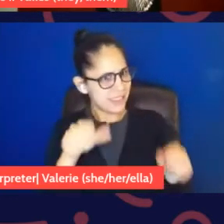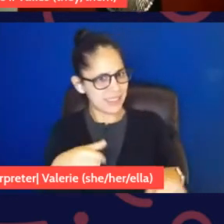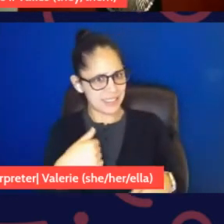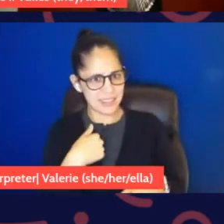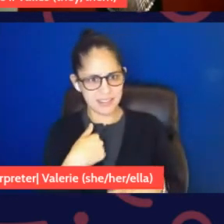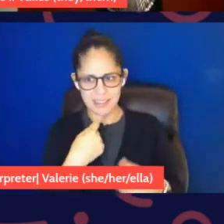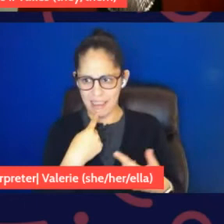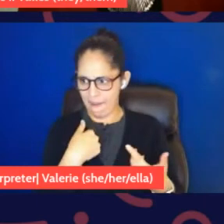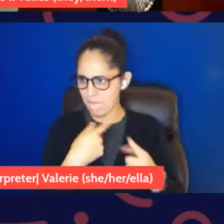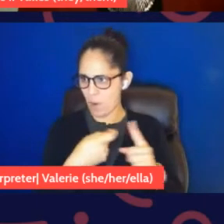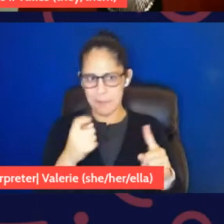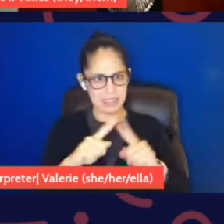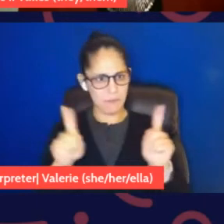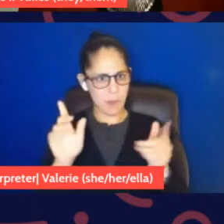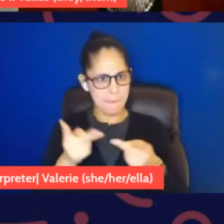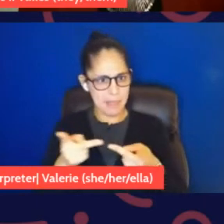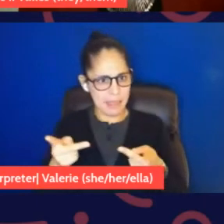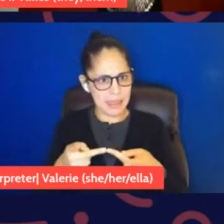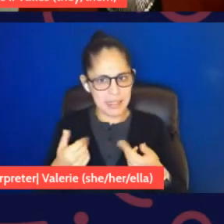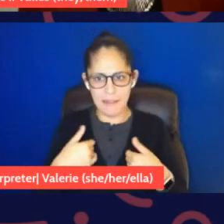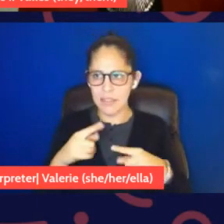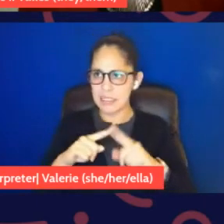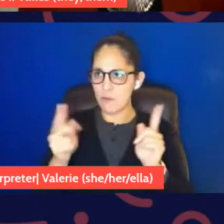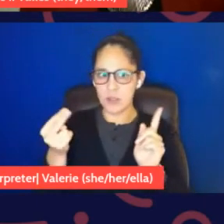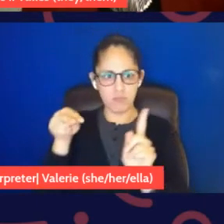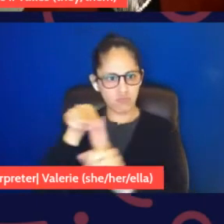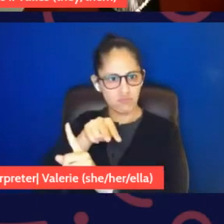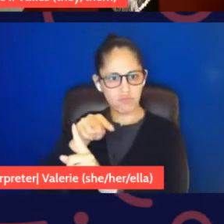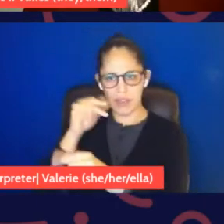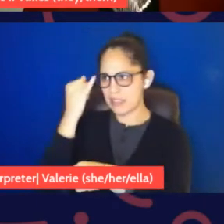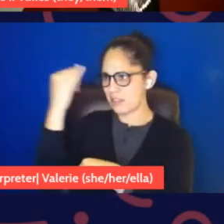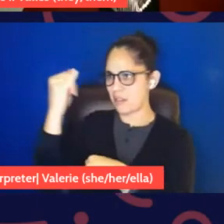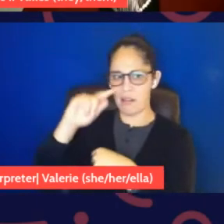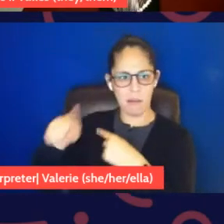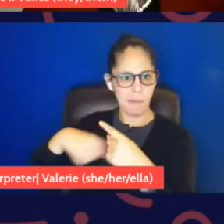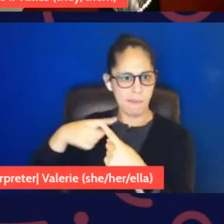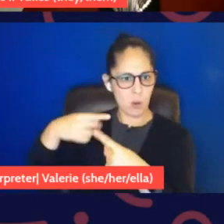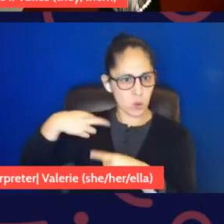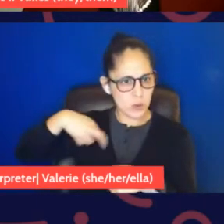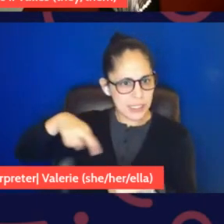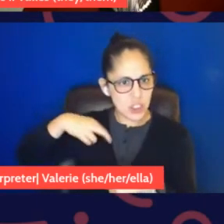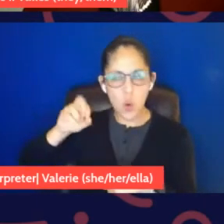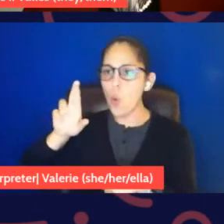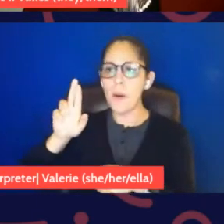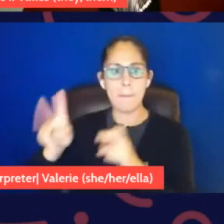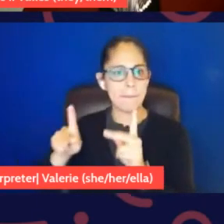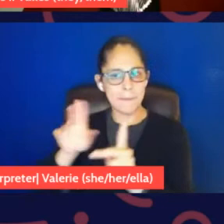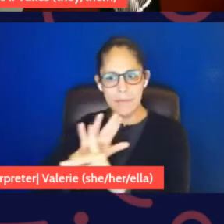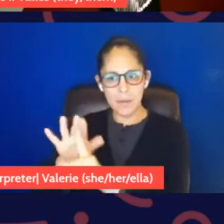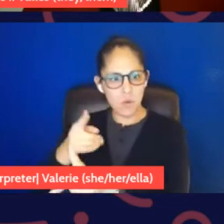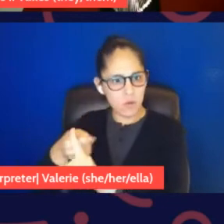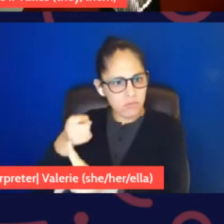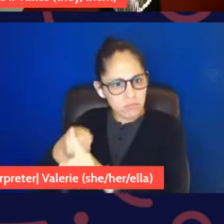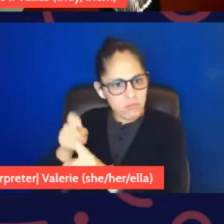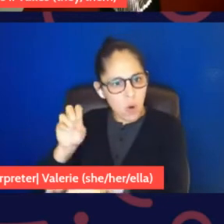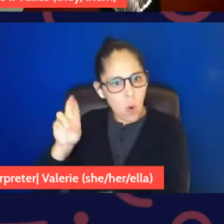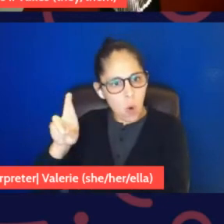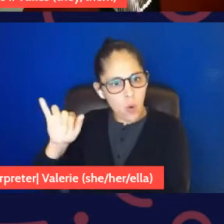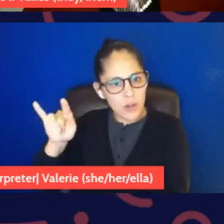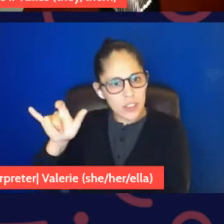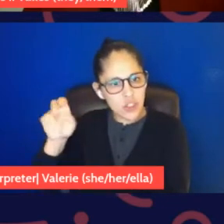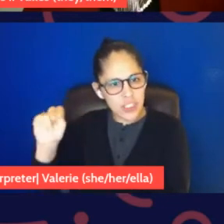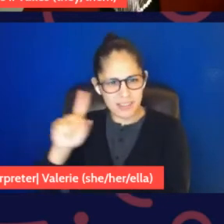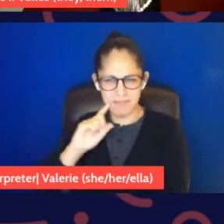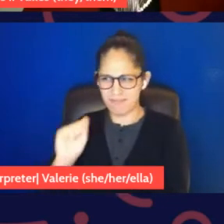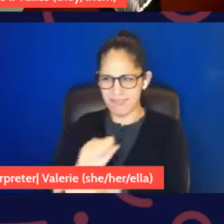a different idea of the origins of the human beings. And is that complexity that what really makes a difference,